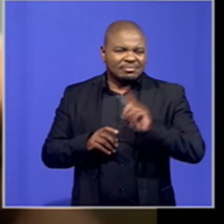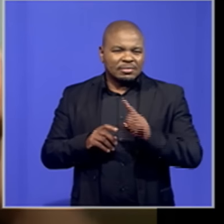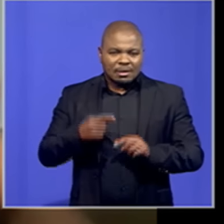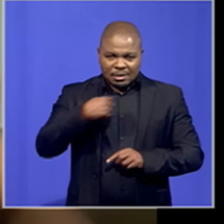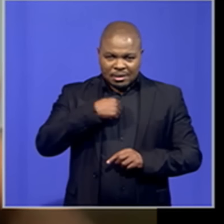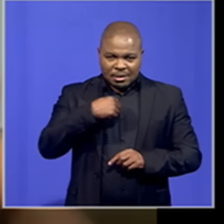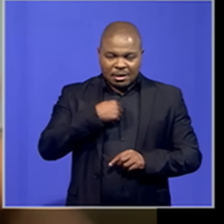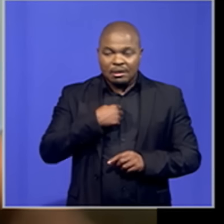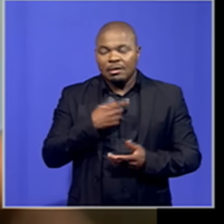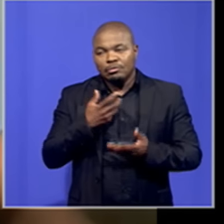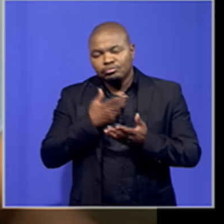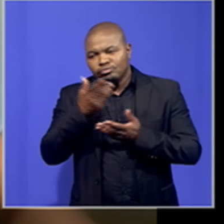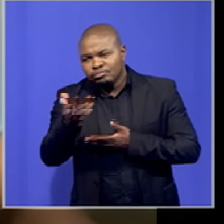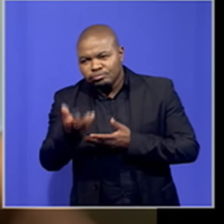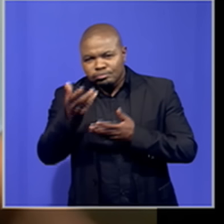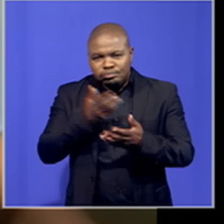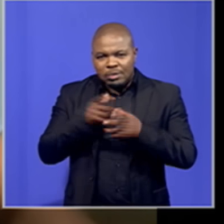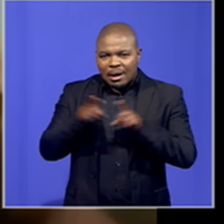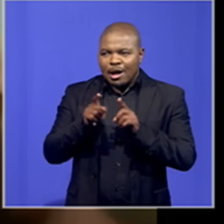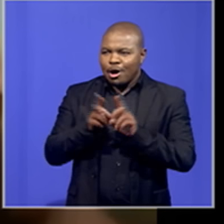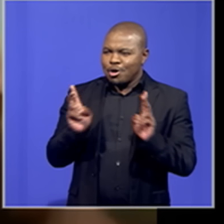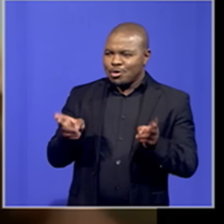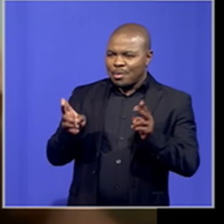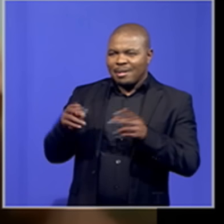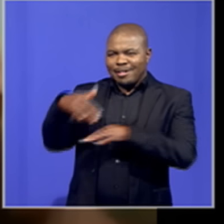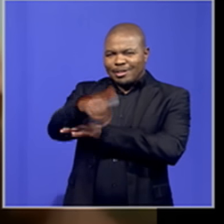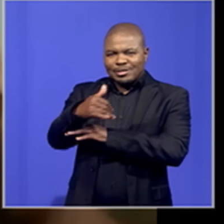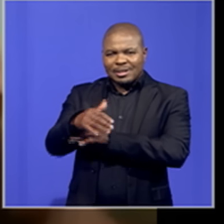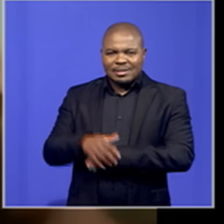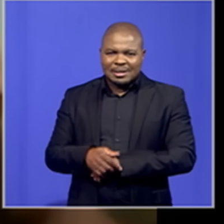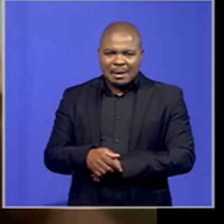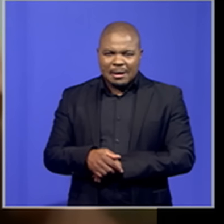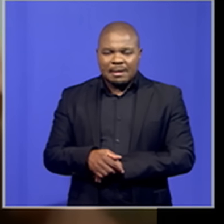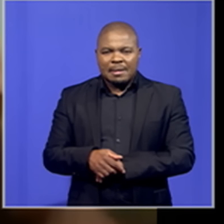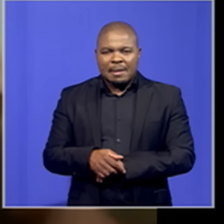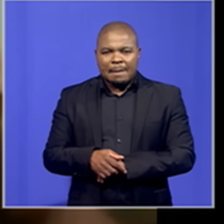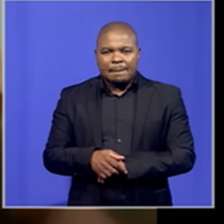bonye re setse re tlotla fela